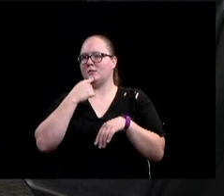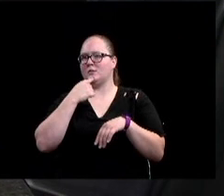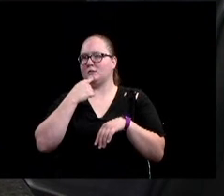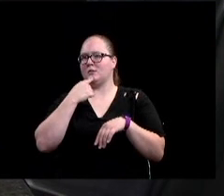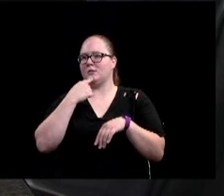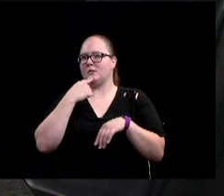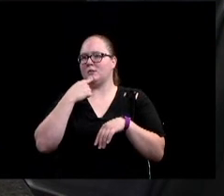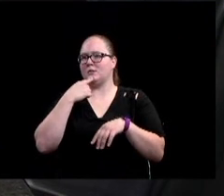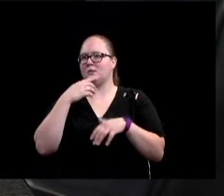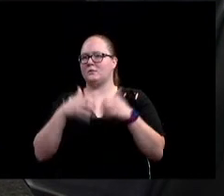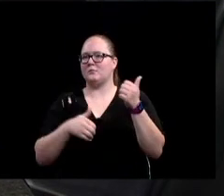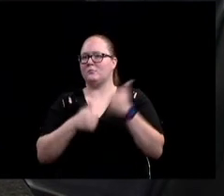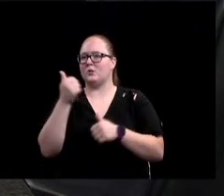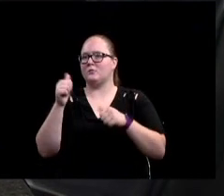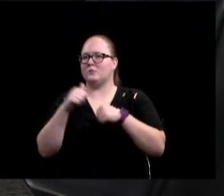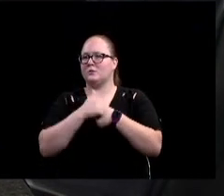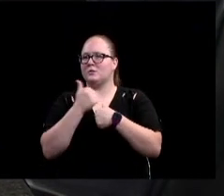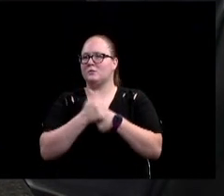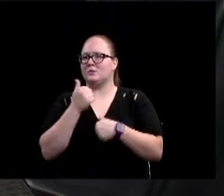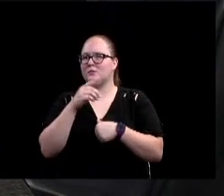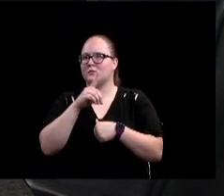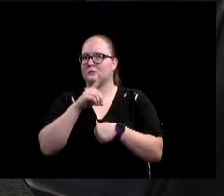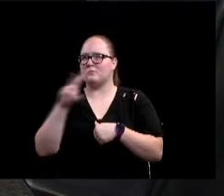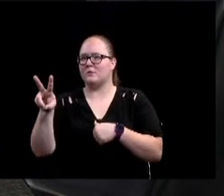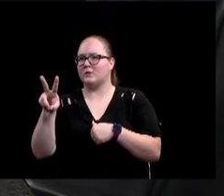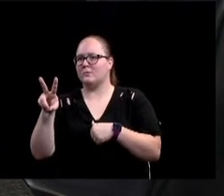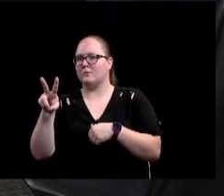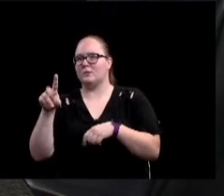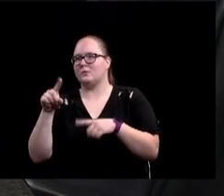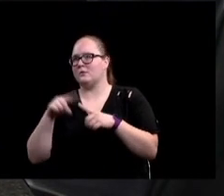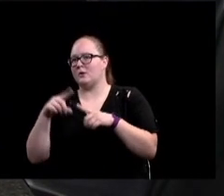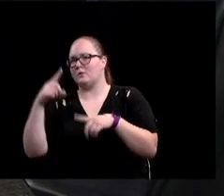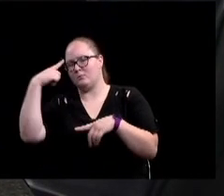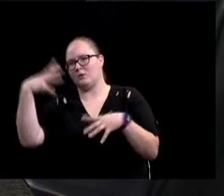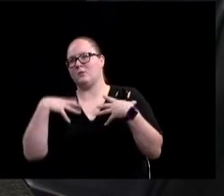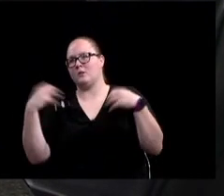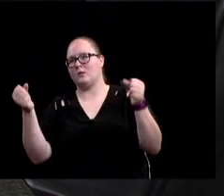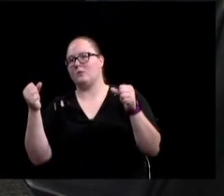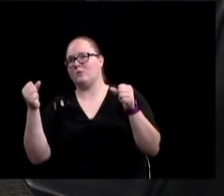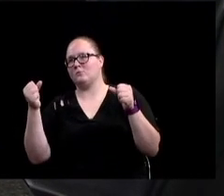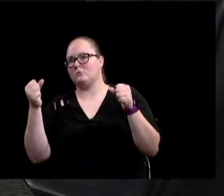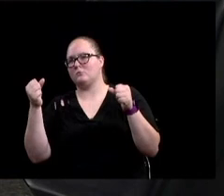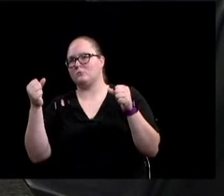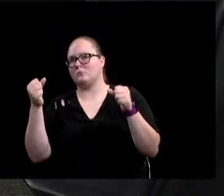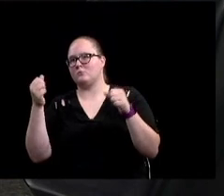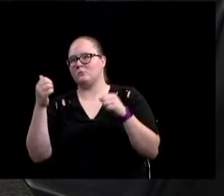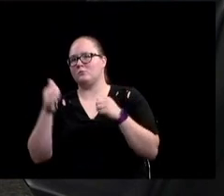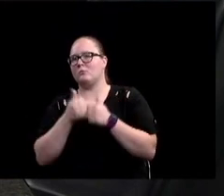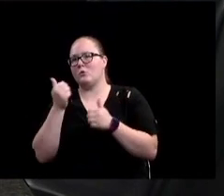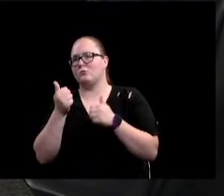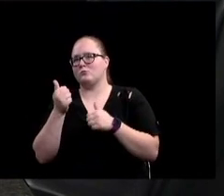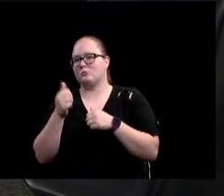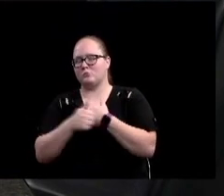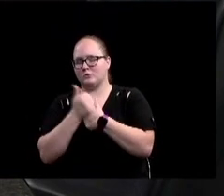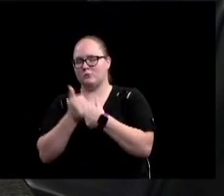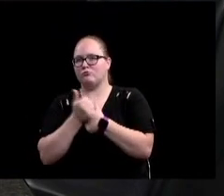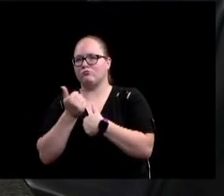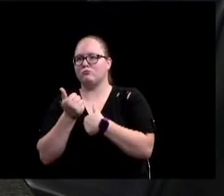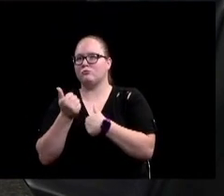easily mental health crisis calls for a number of reasons. The first is